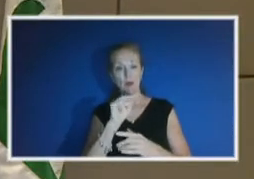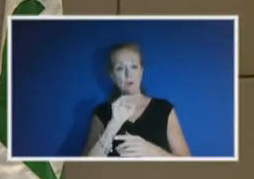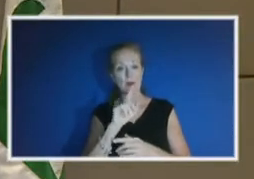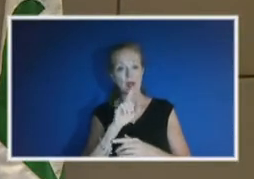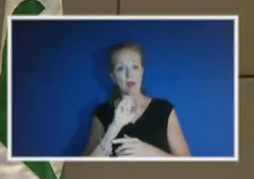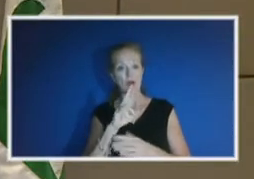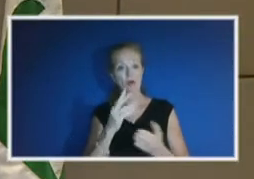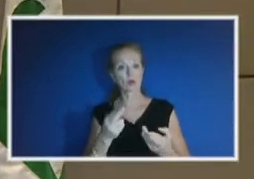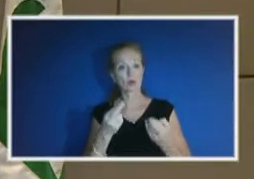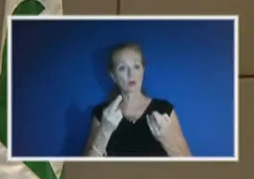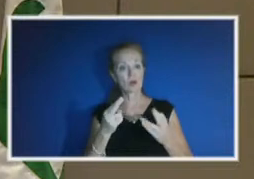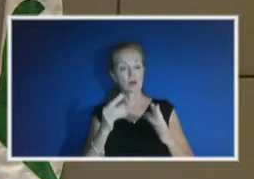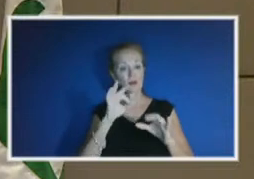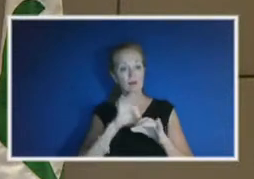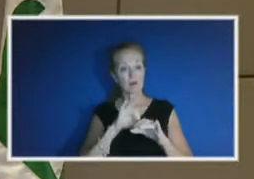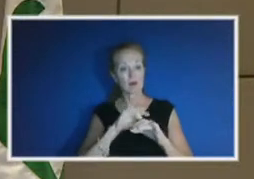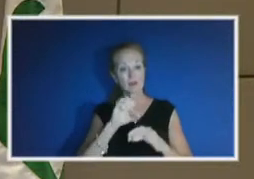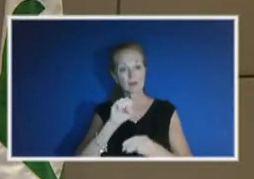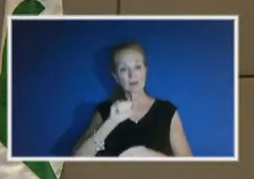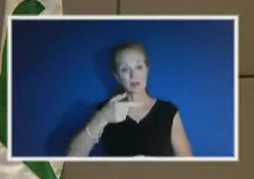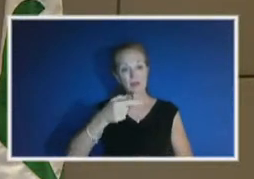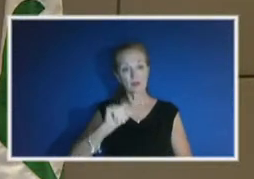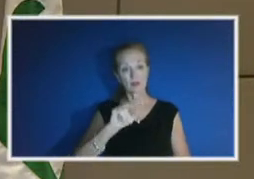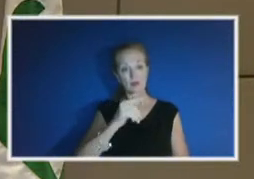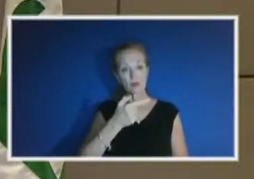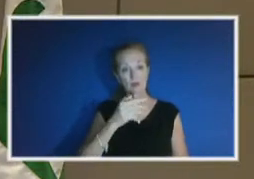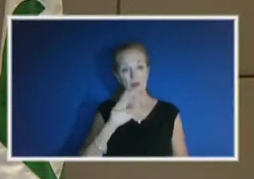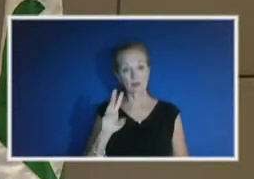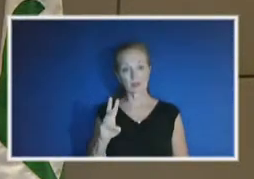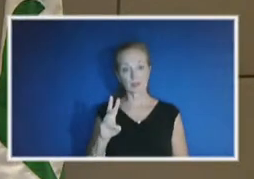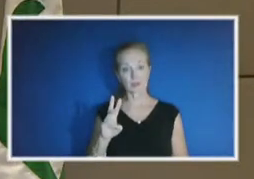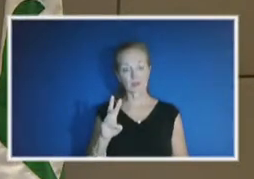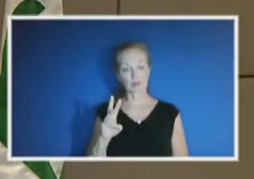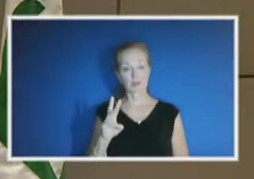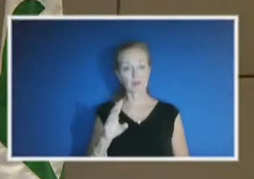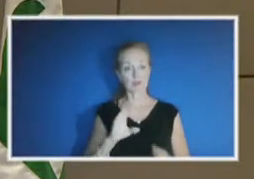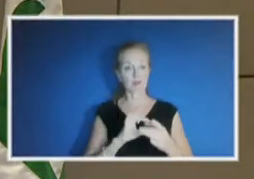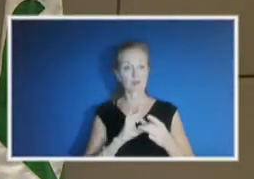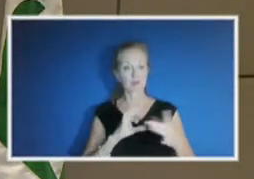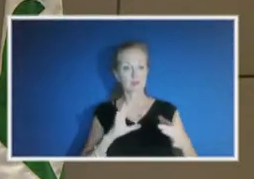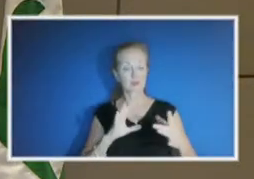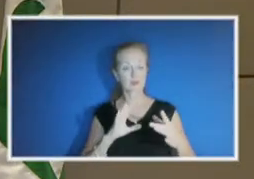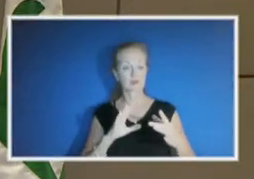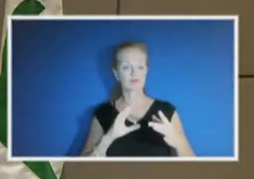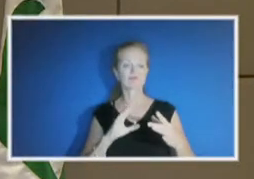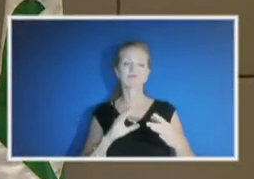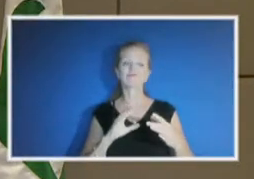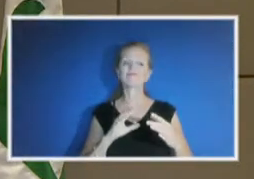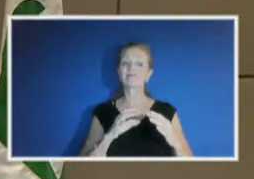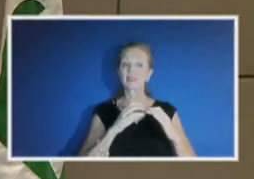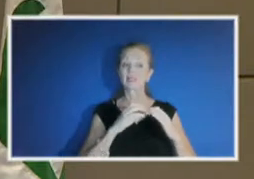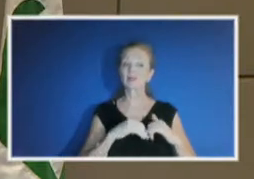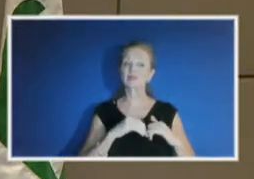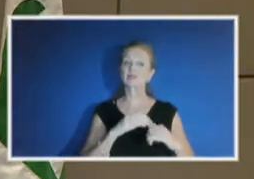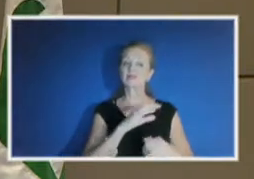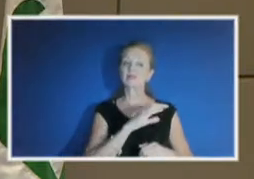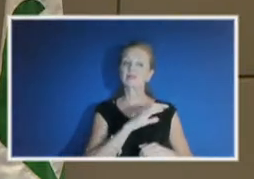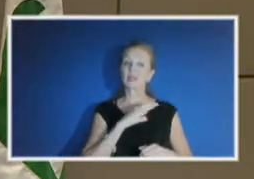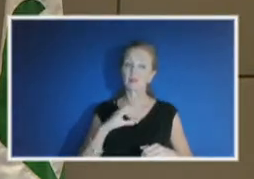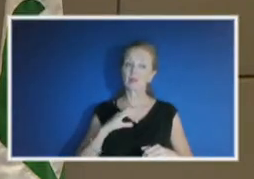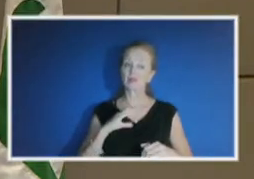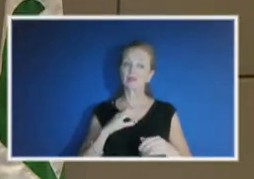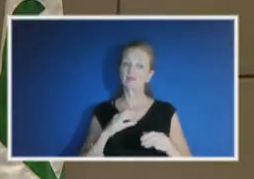that we vote on September 26 to disband or decommission this committee. And I have talked to the chair again,